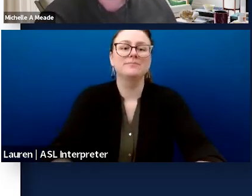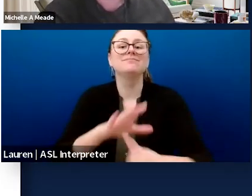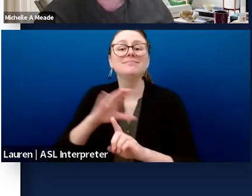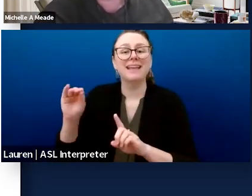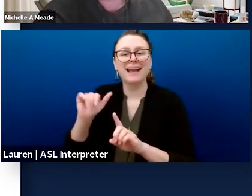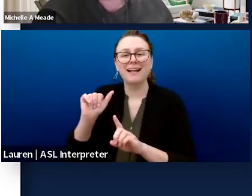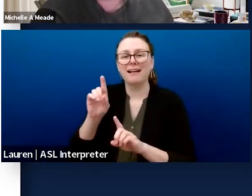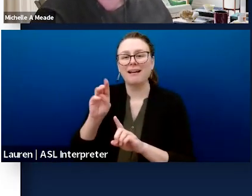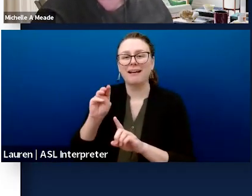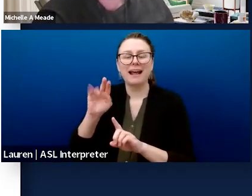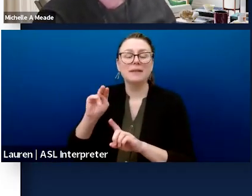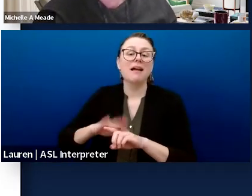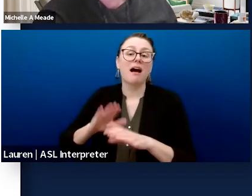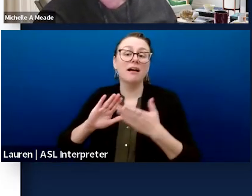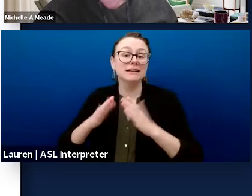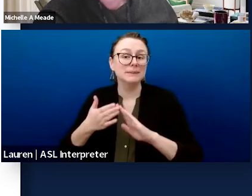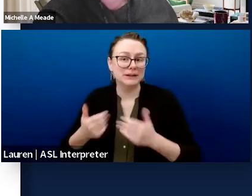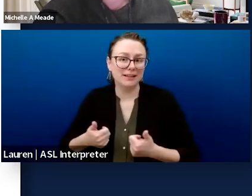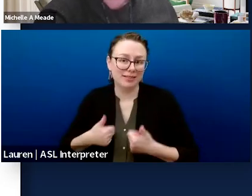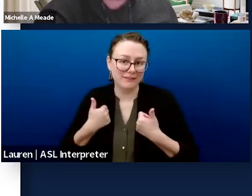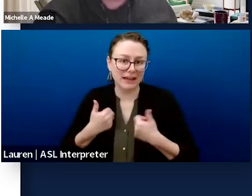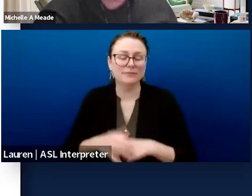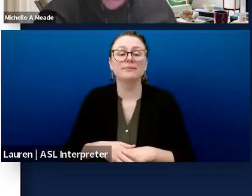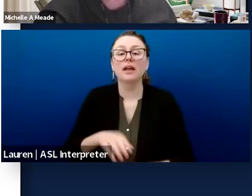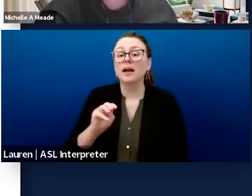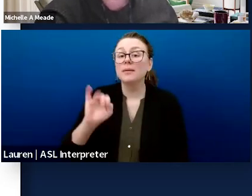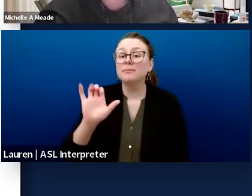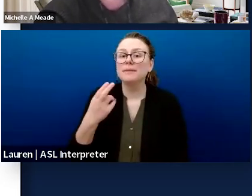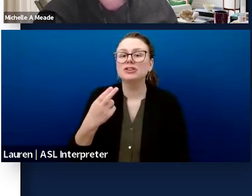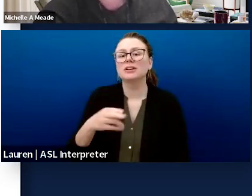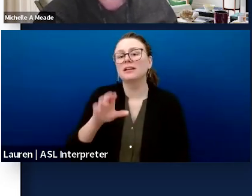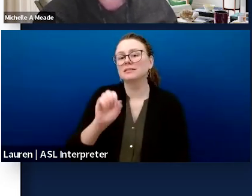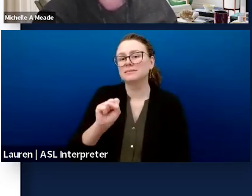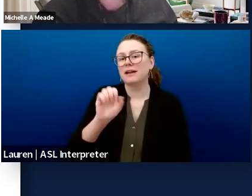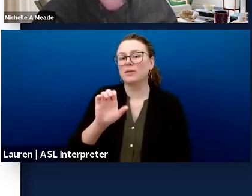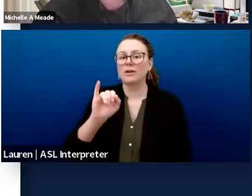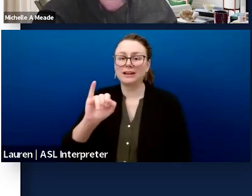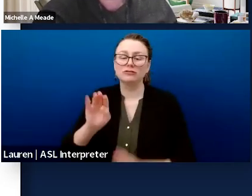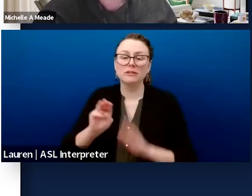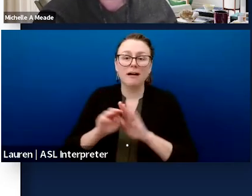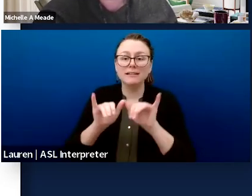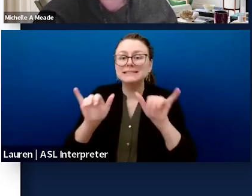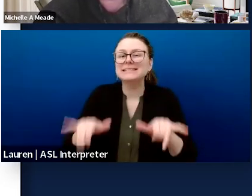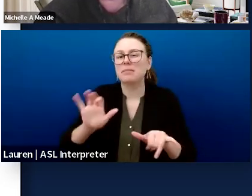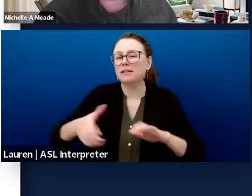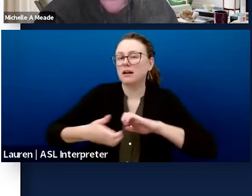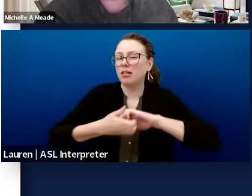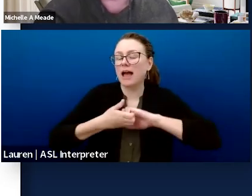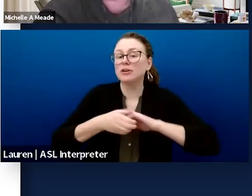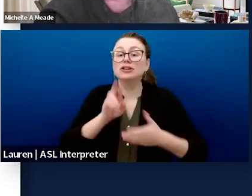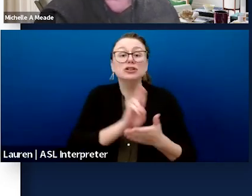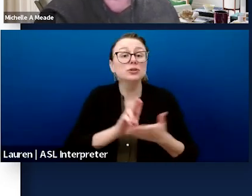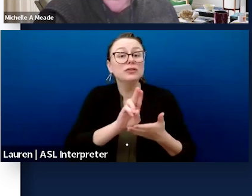on Community Living. The Michigan Spinal Cord Injury Model System is a collaboration between the University